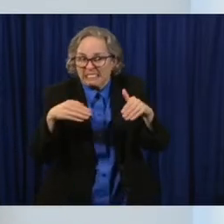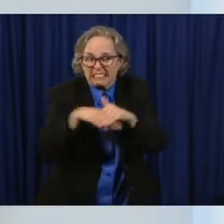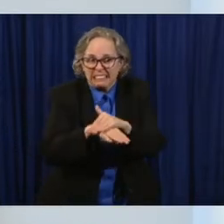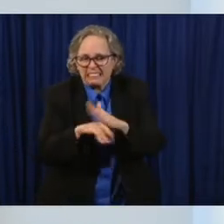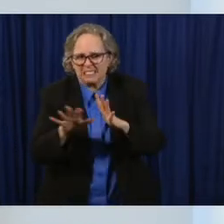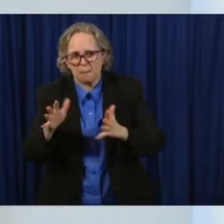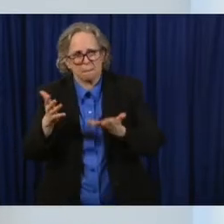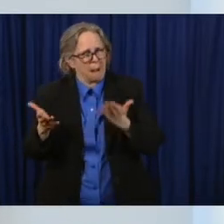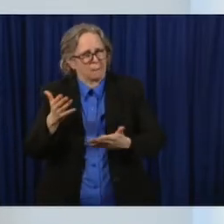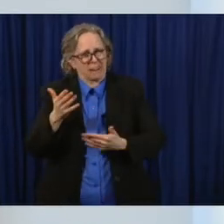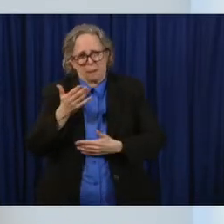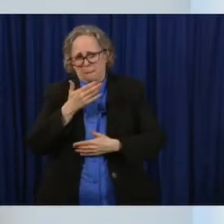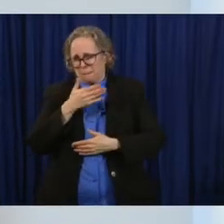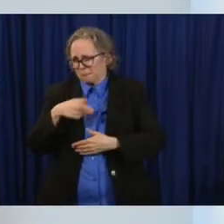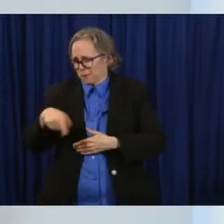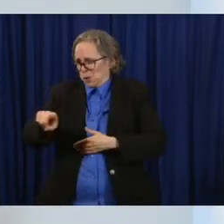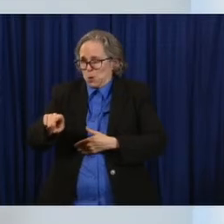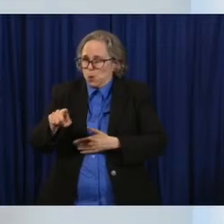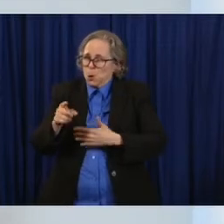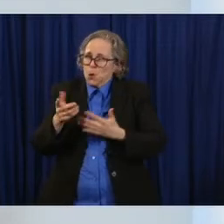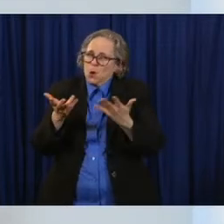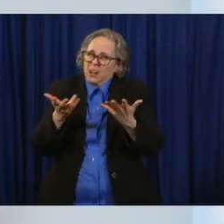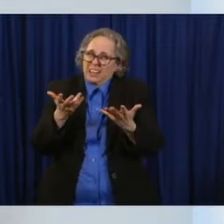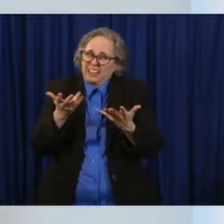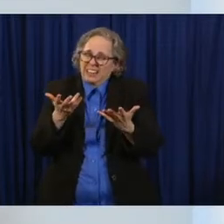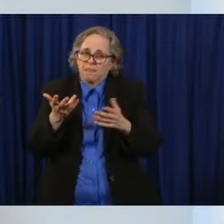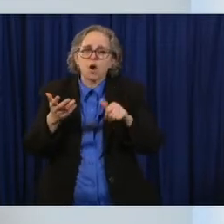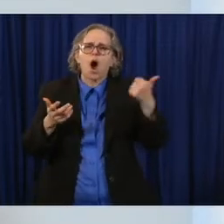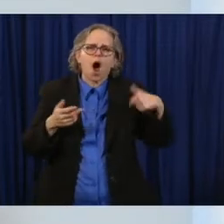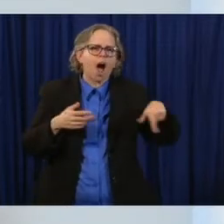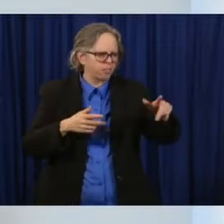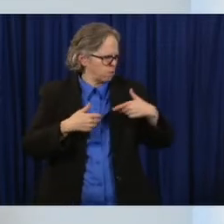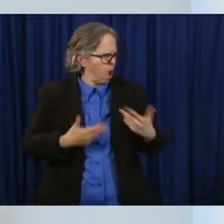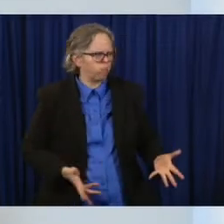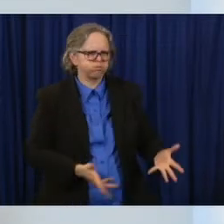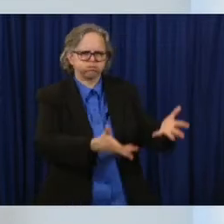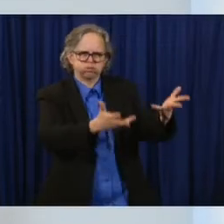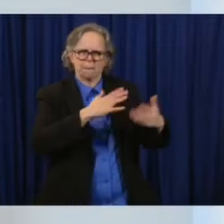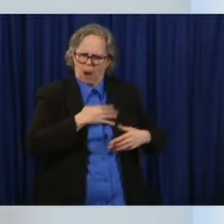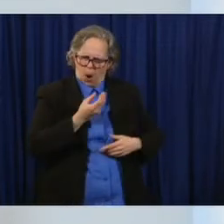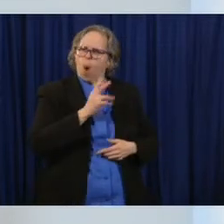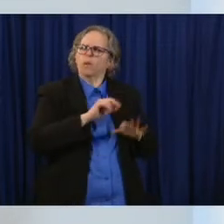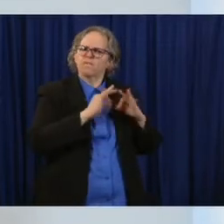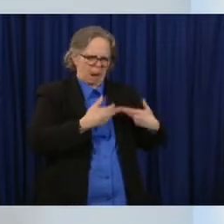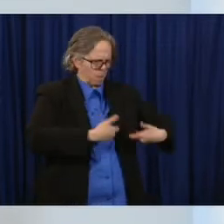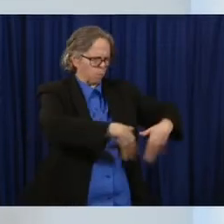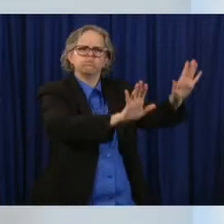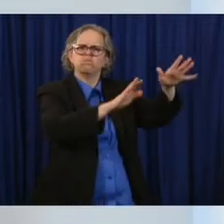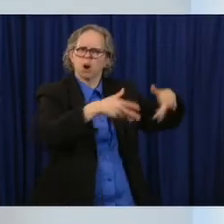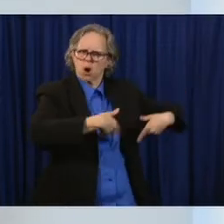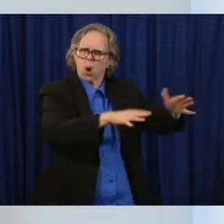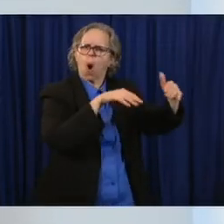everybody else, I would encourage my own family members to go to work under these conditions that we're going to outline.